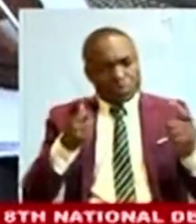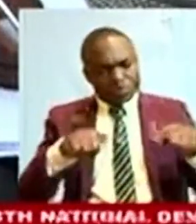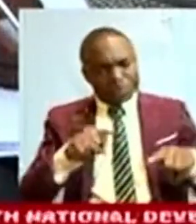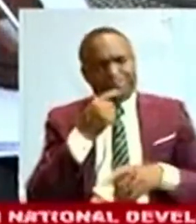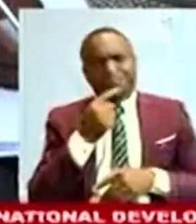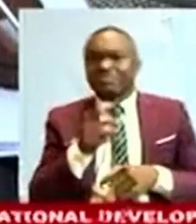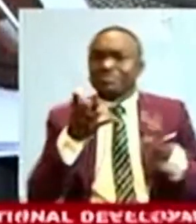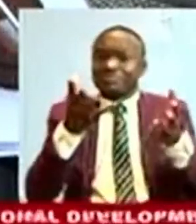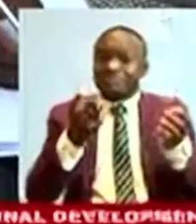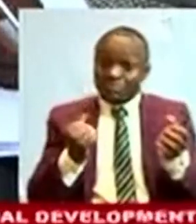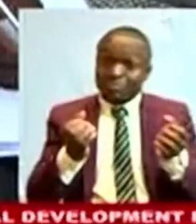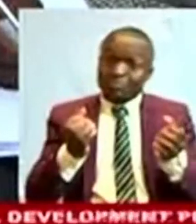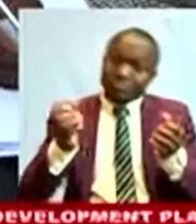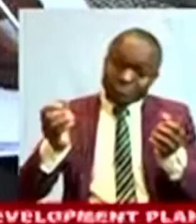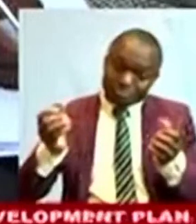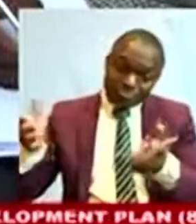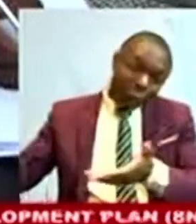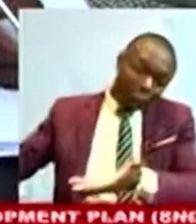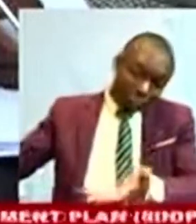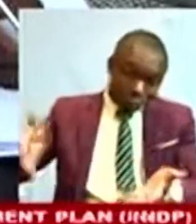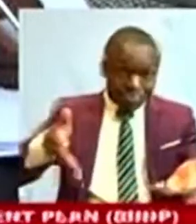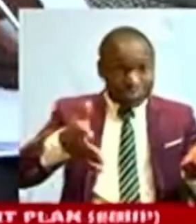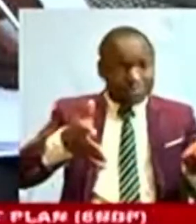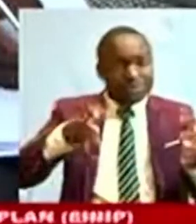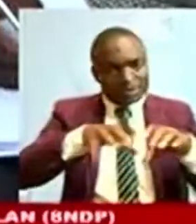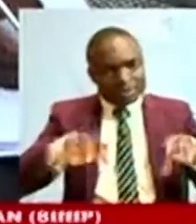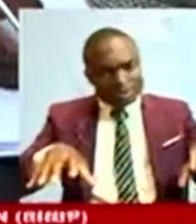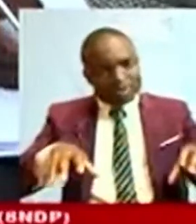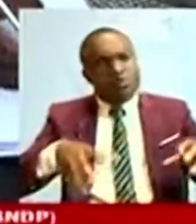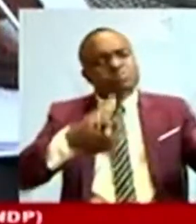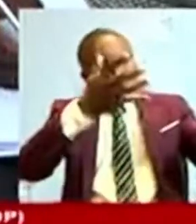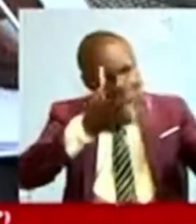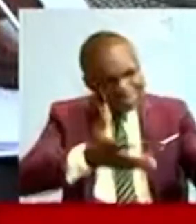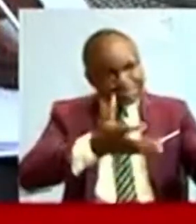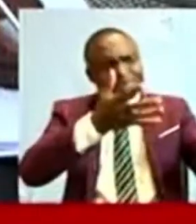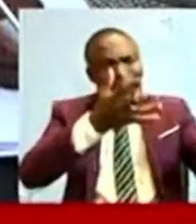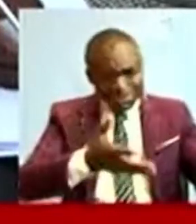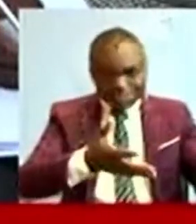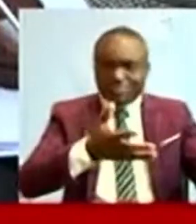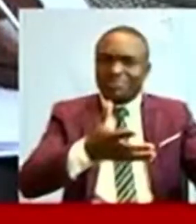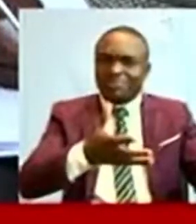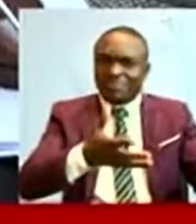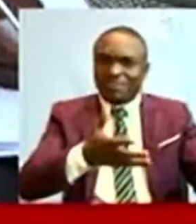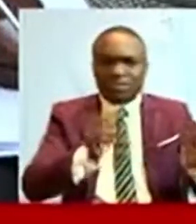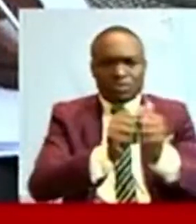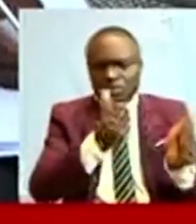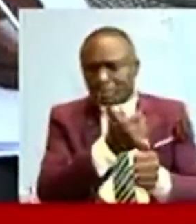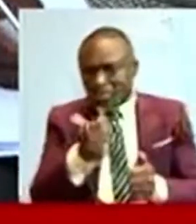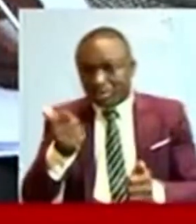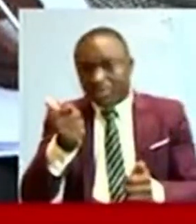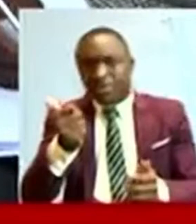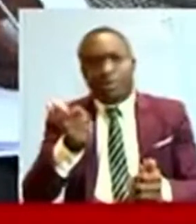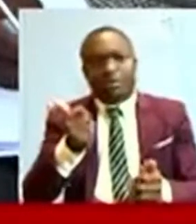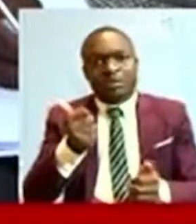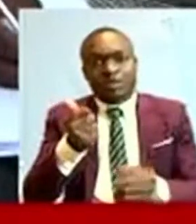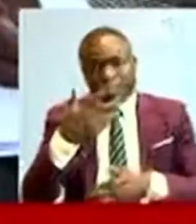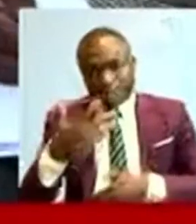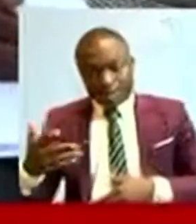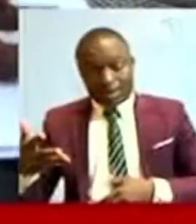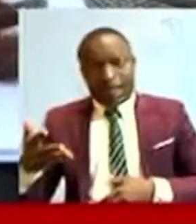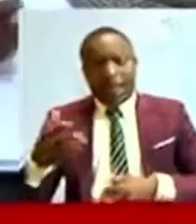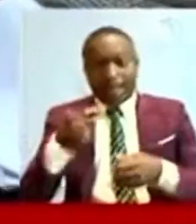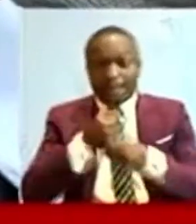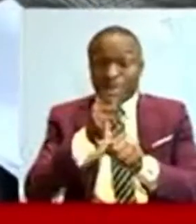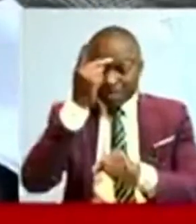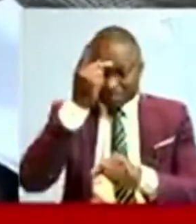them to come to have their children weighed, just weighed without other interventions, I think this makes parents a little bit